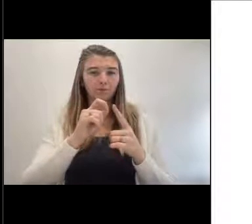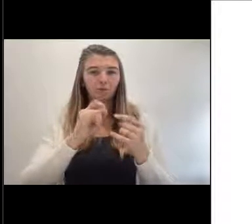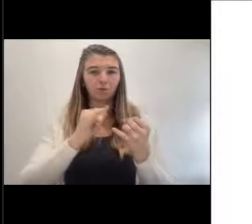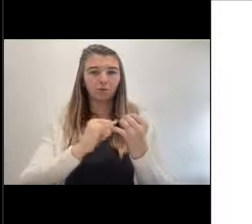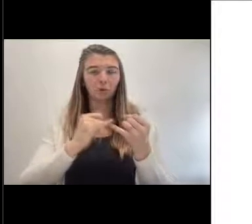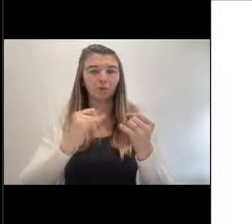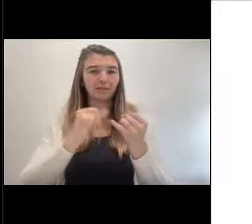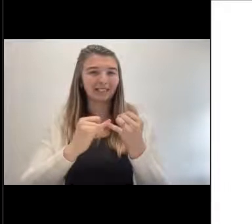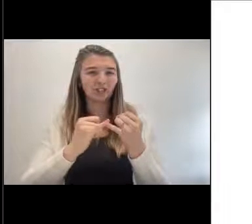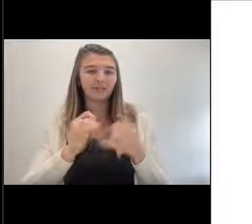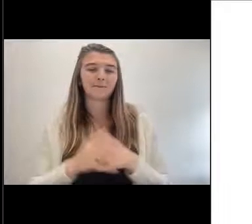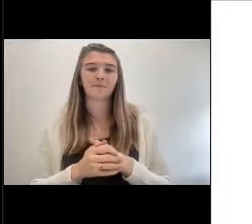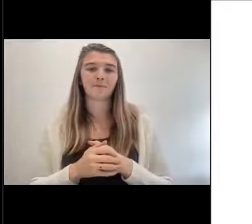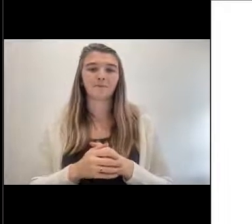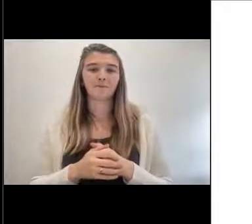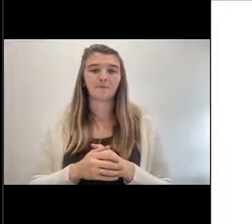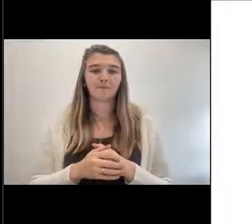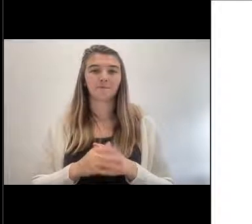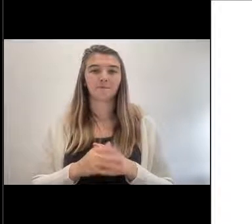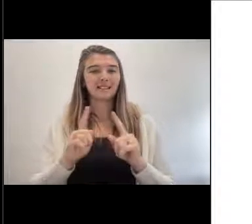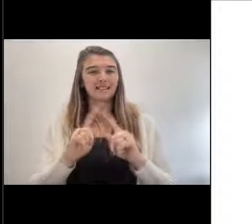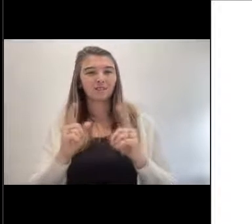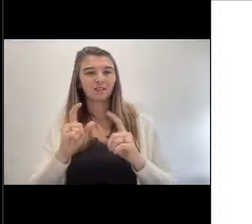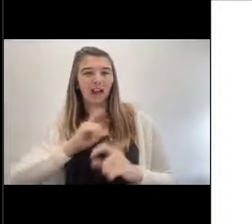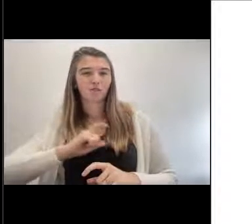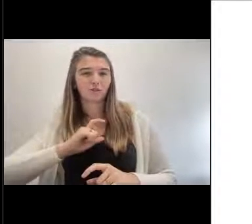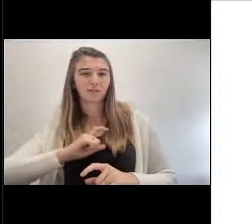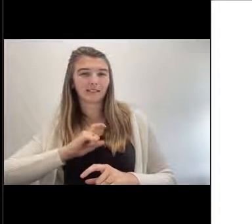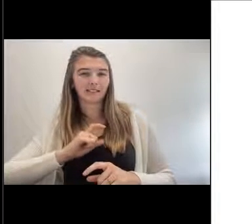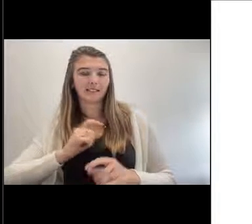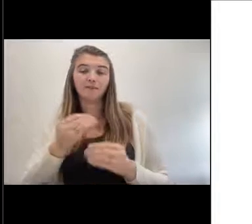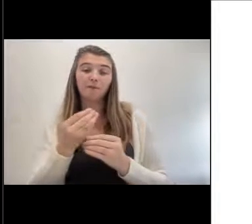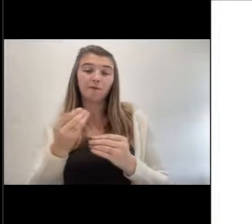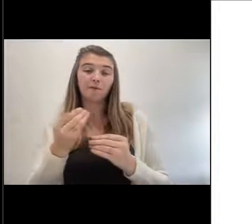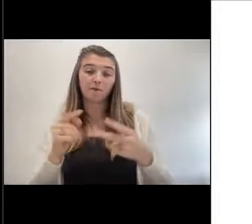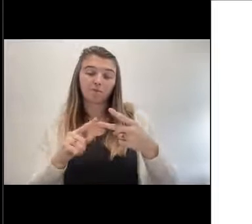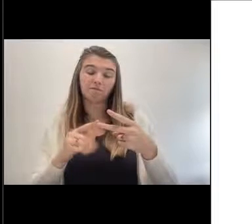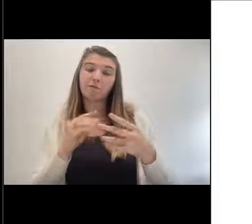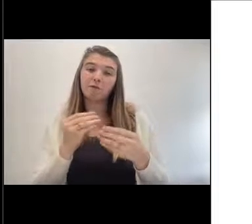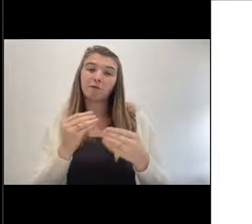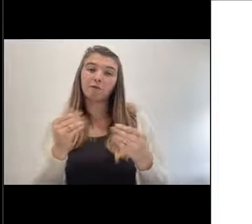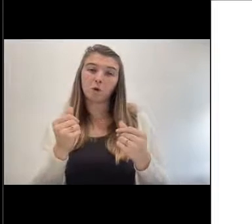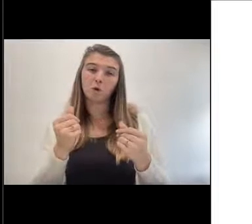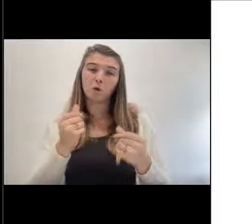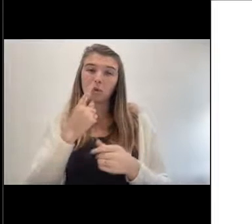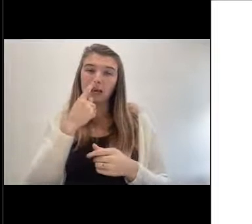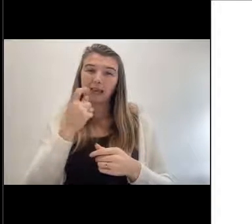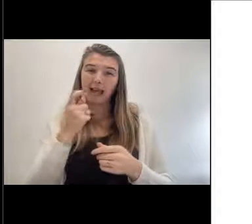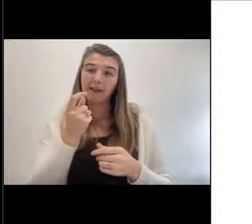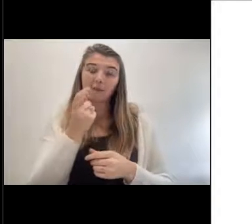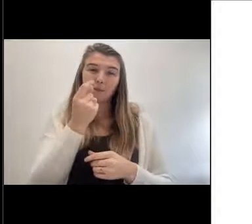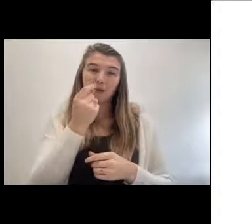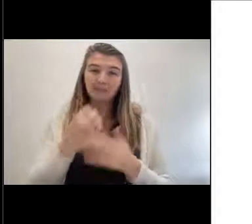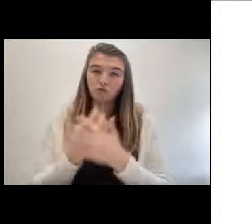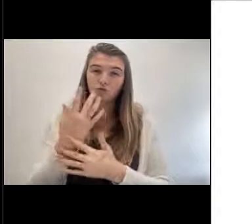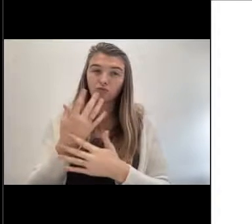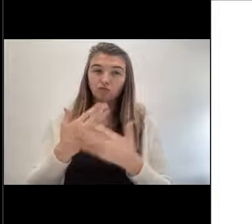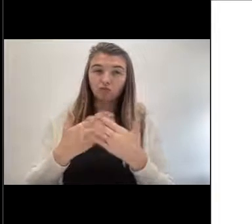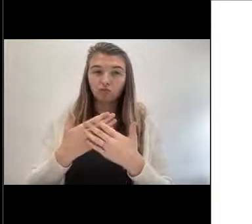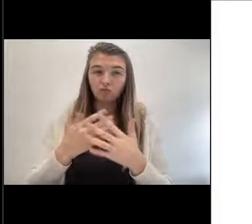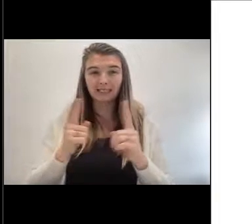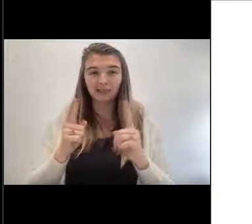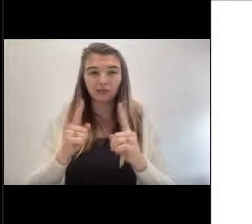can accumulate medium chain lengths. A few of them would have the capacity to accumulate polyhydroxybutyrate, but it is very rarely found